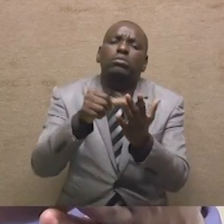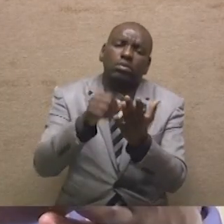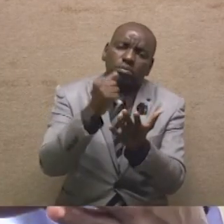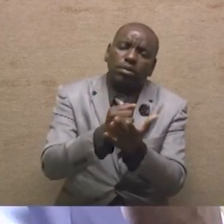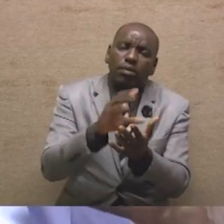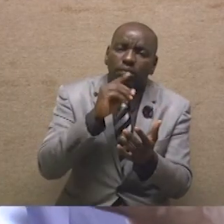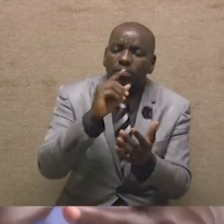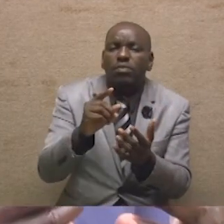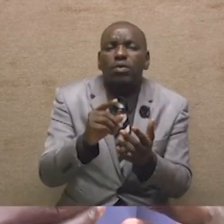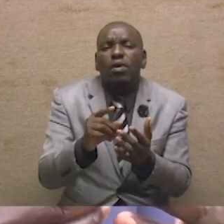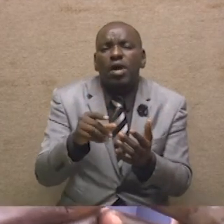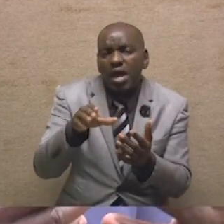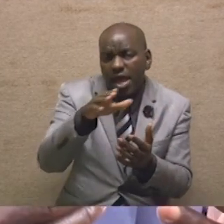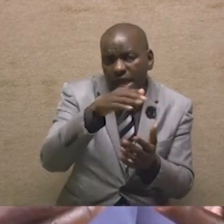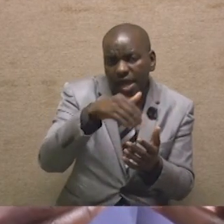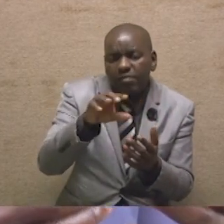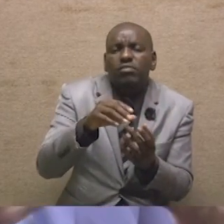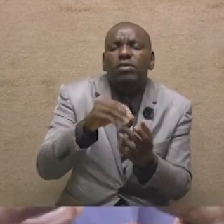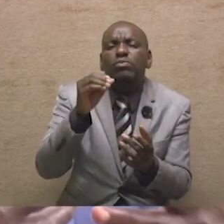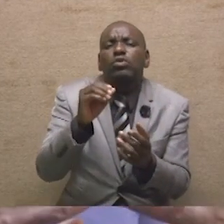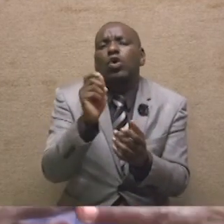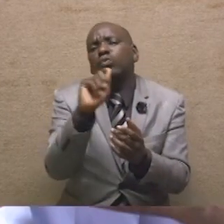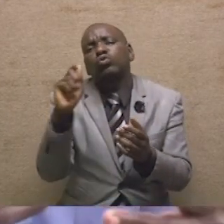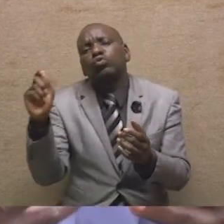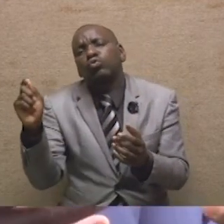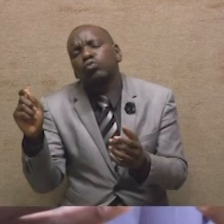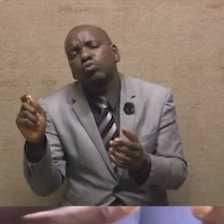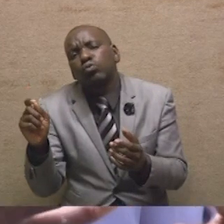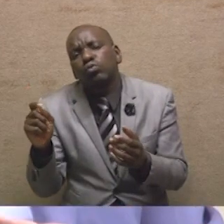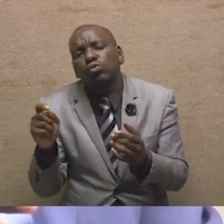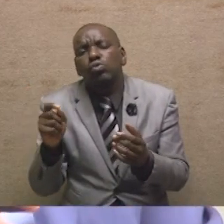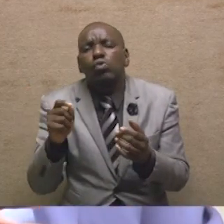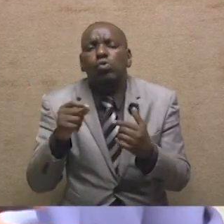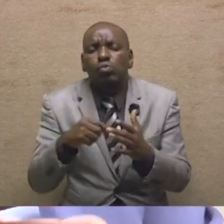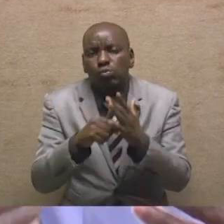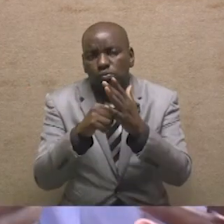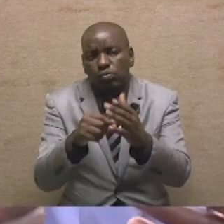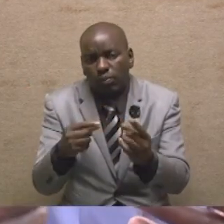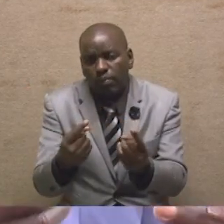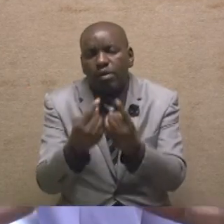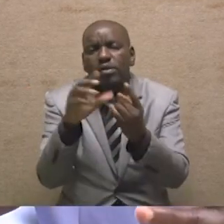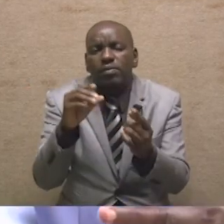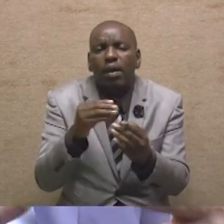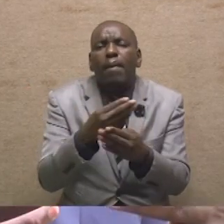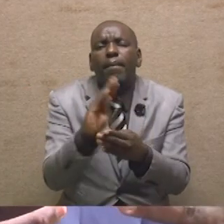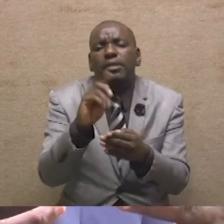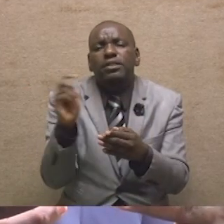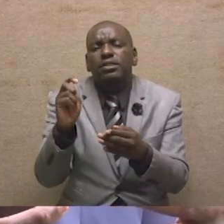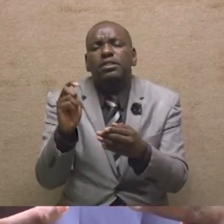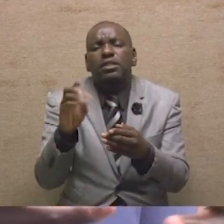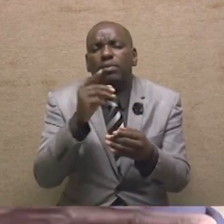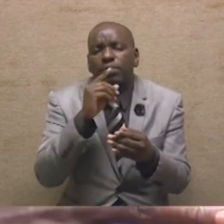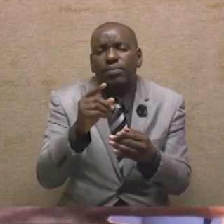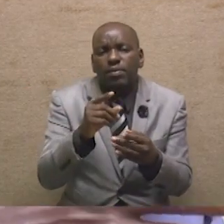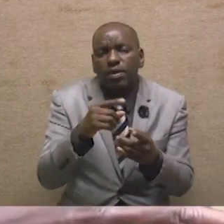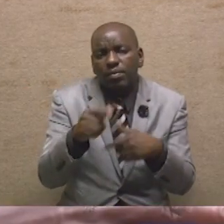something that every founder of a school was able to immediately meet. Okay. But there would be still